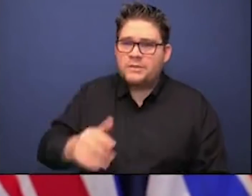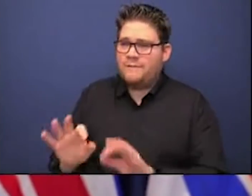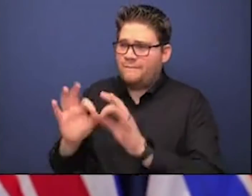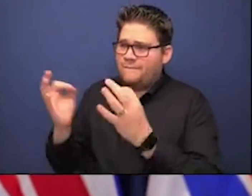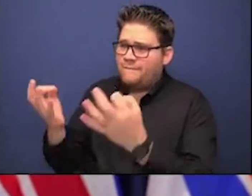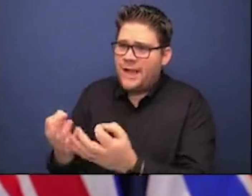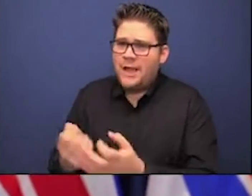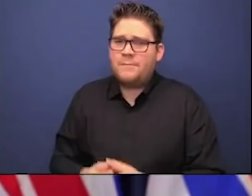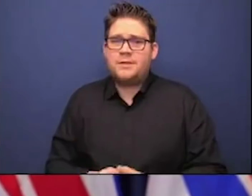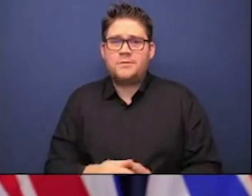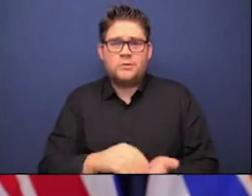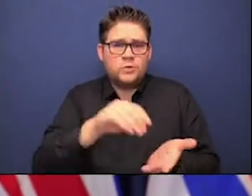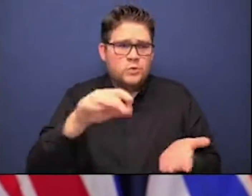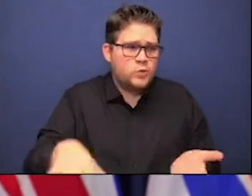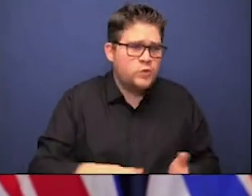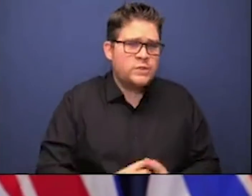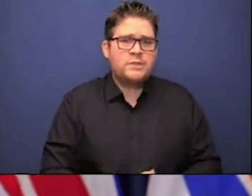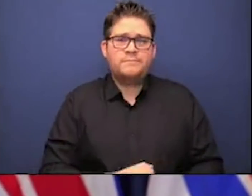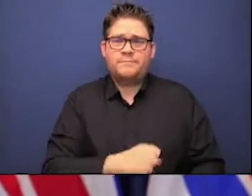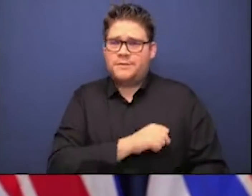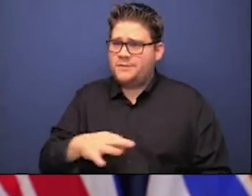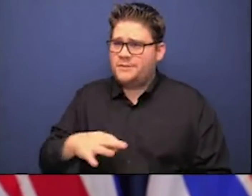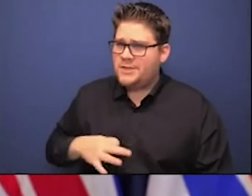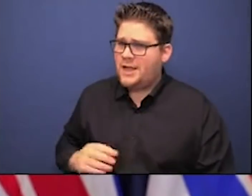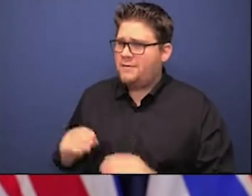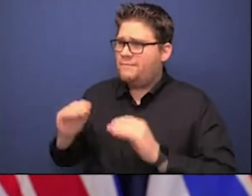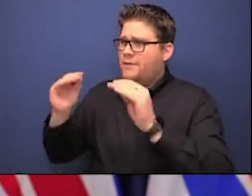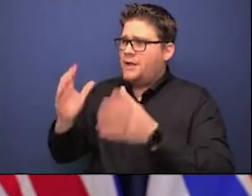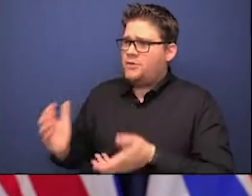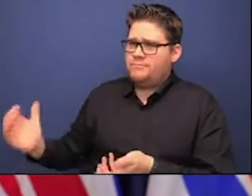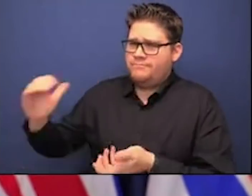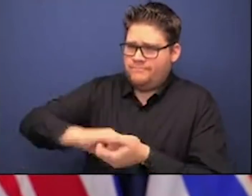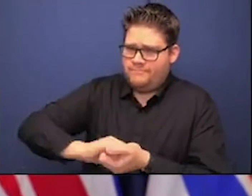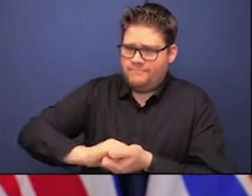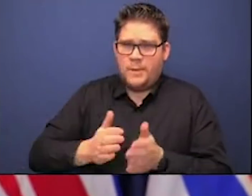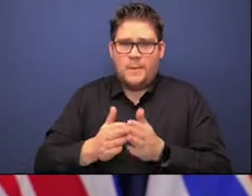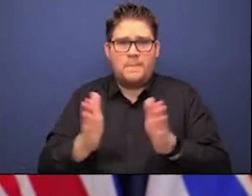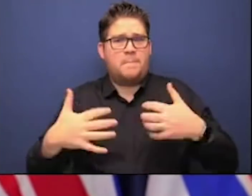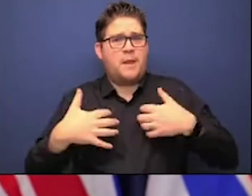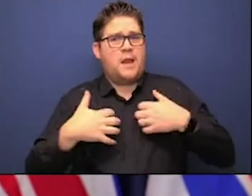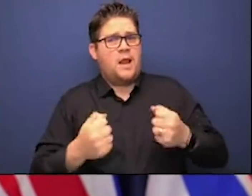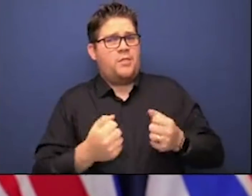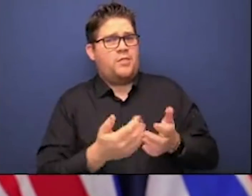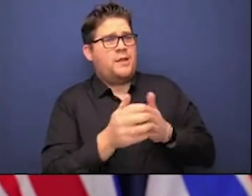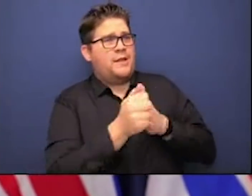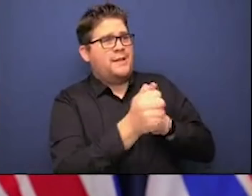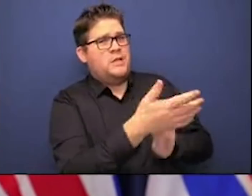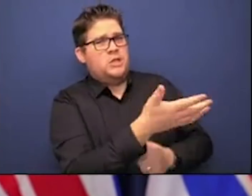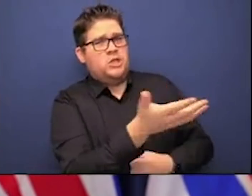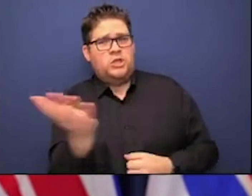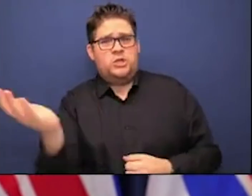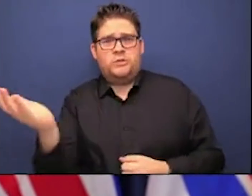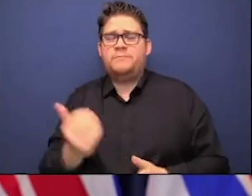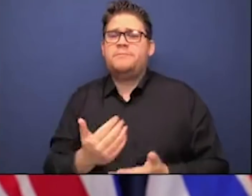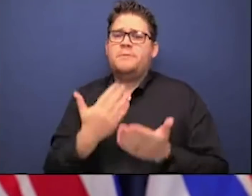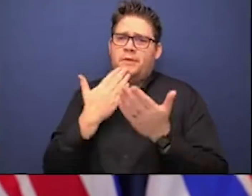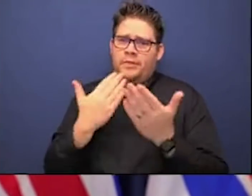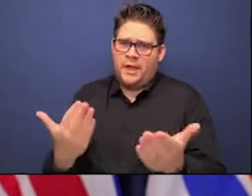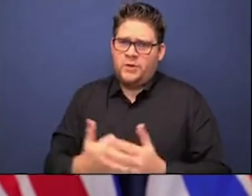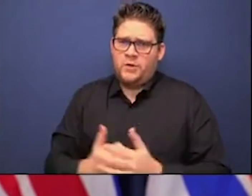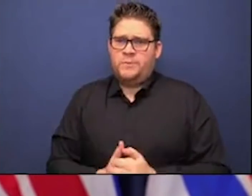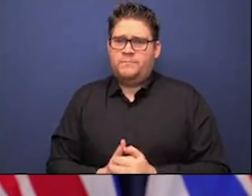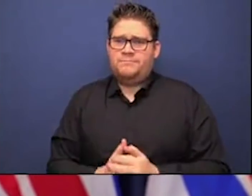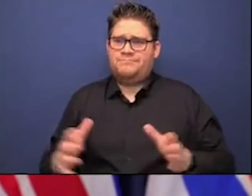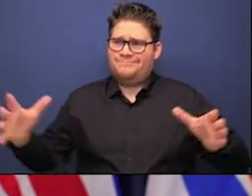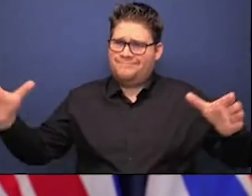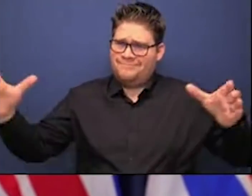partners, and public health leaders. Our work is making a significant difference, keeping students safely in schools